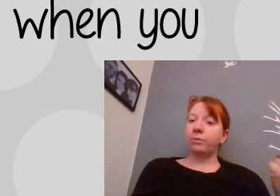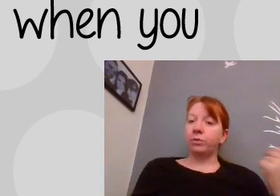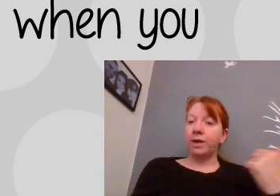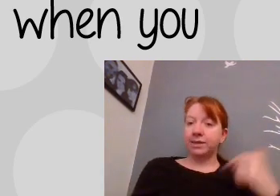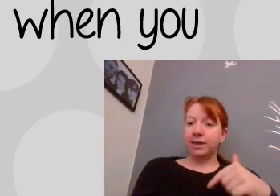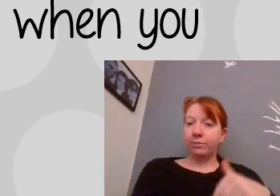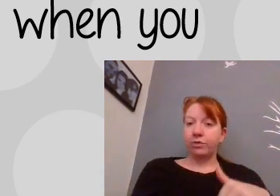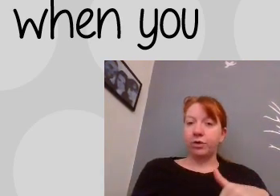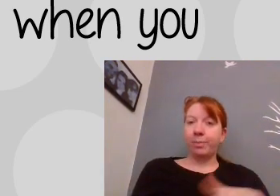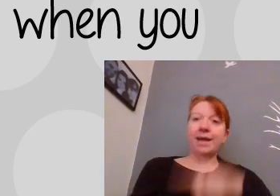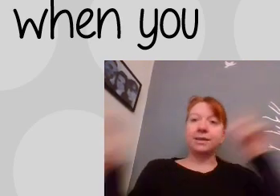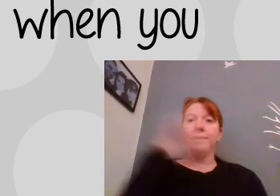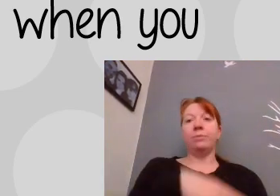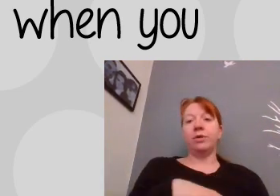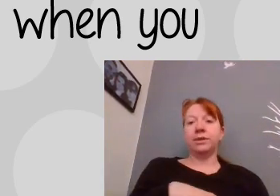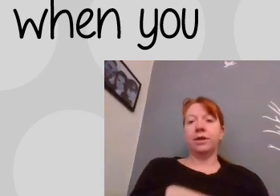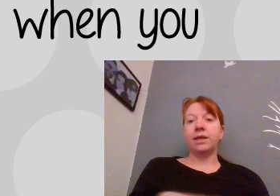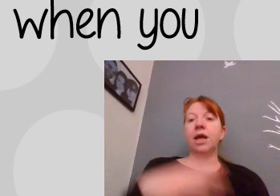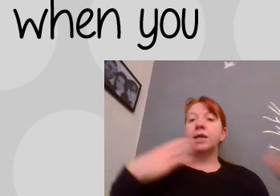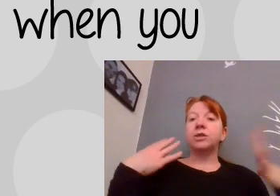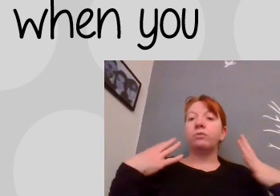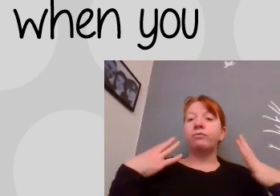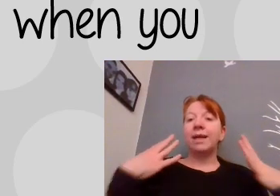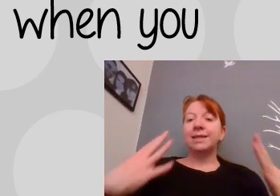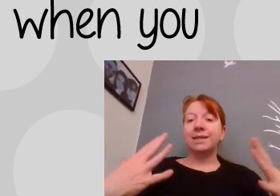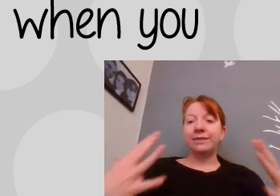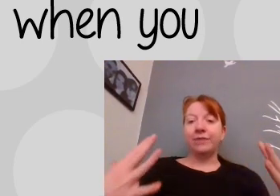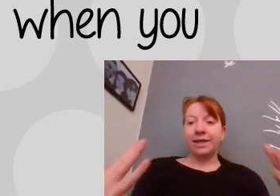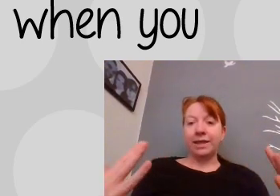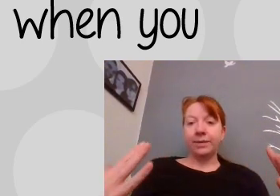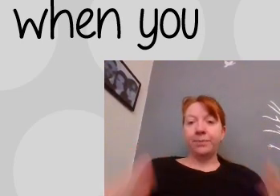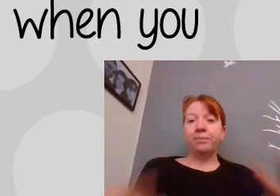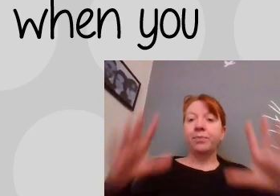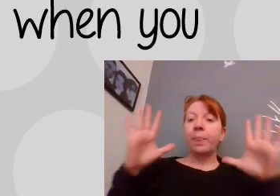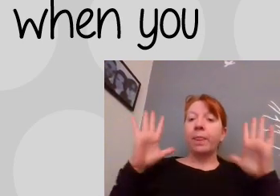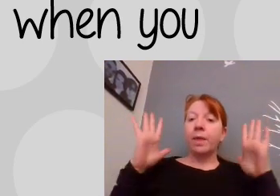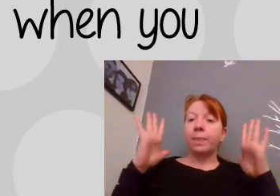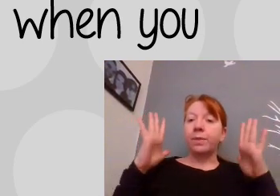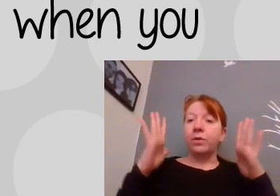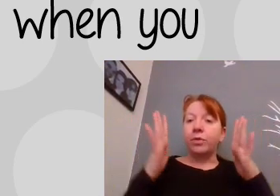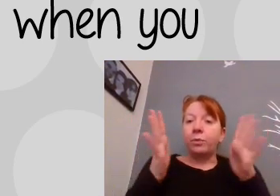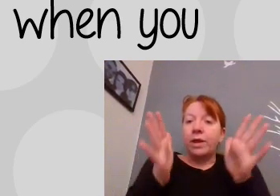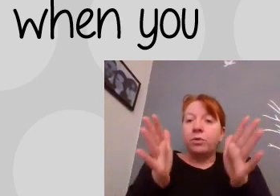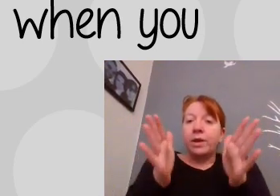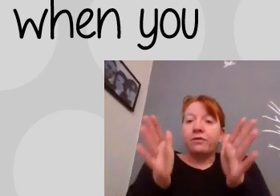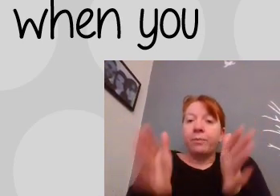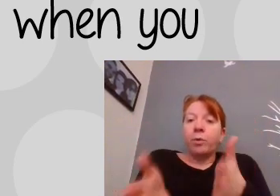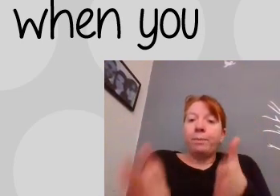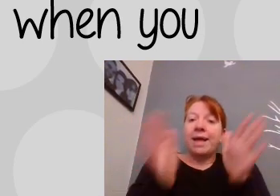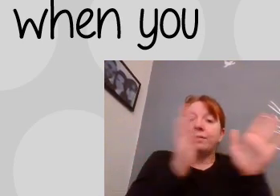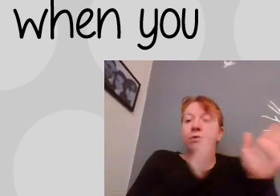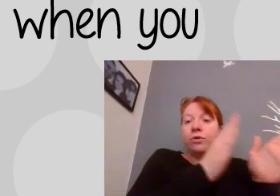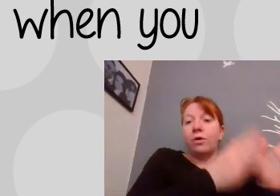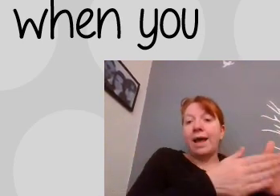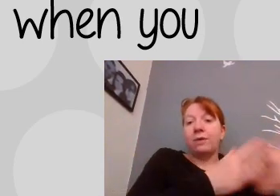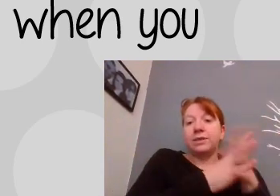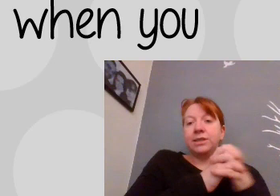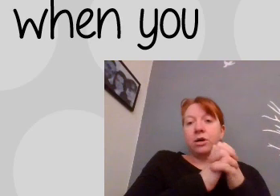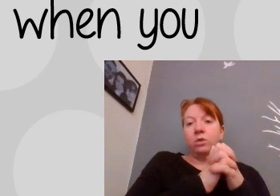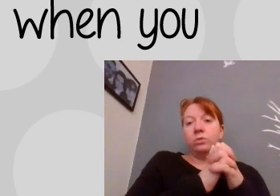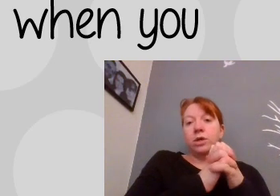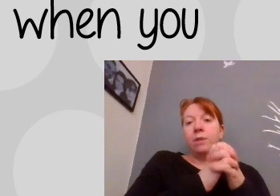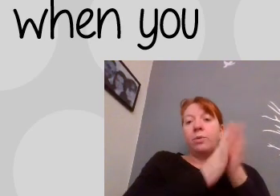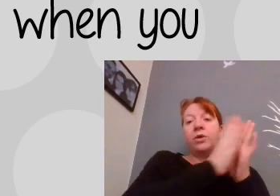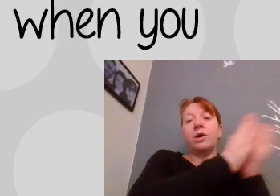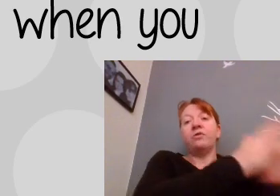as the temperature in your bed to the temperature outside. So relatively, when you get from your bed to your house,